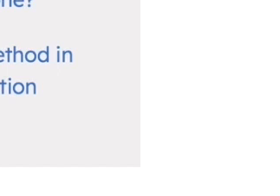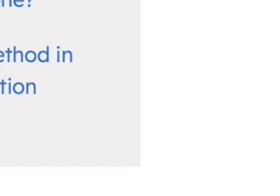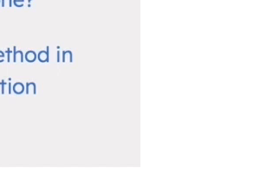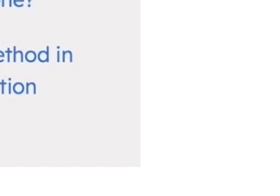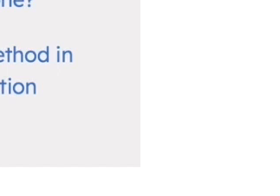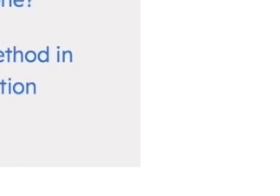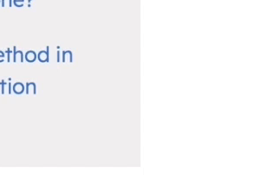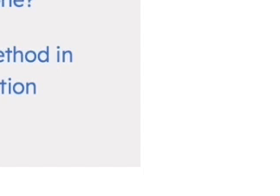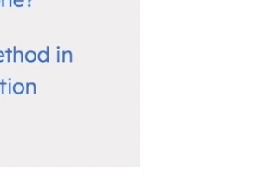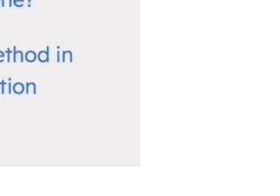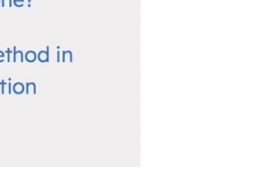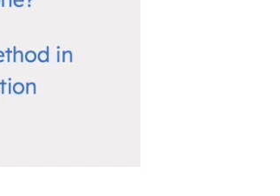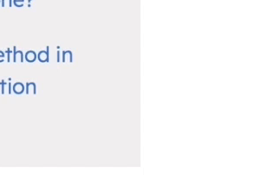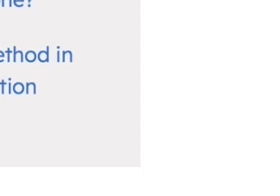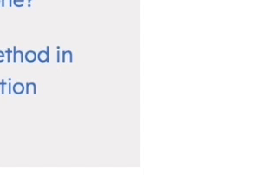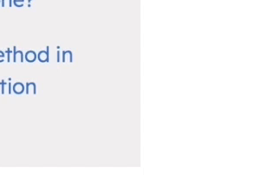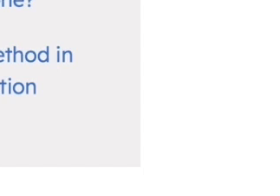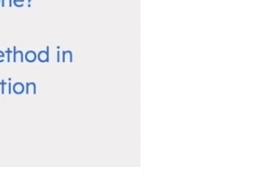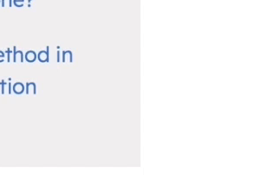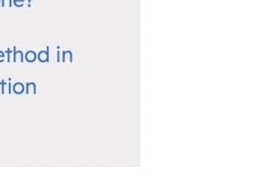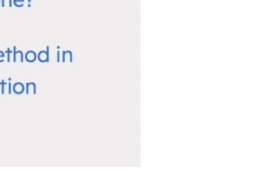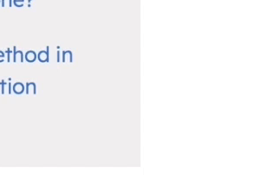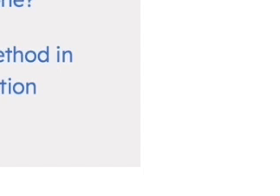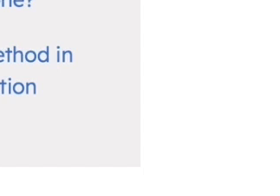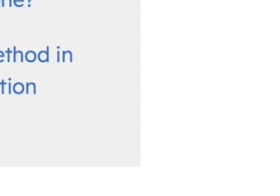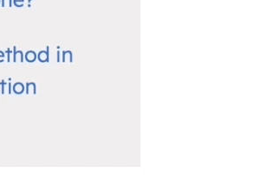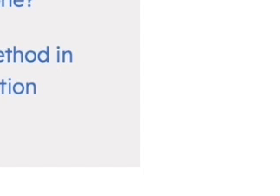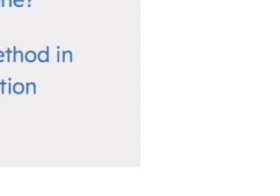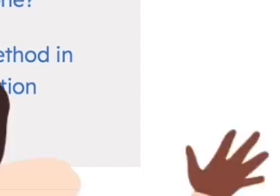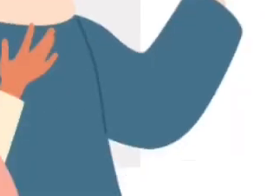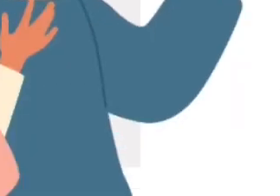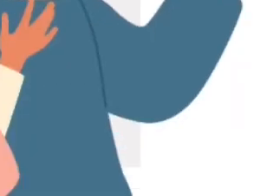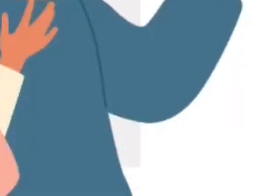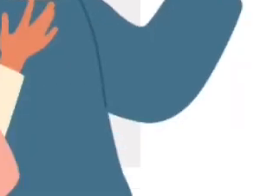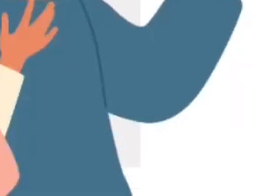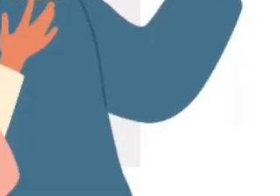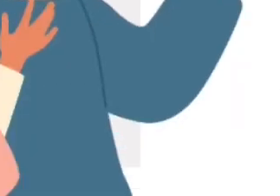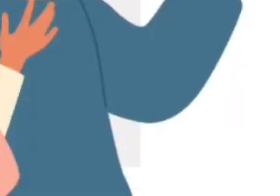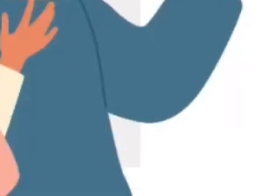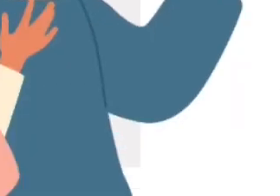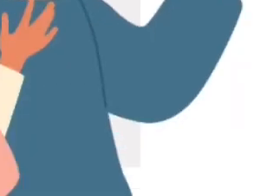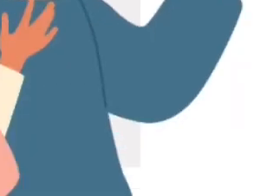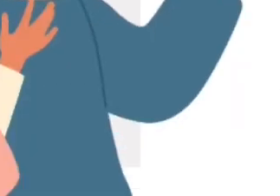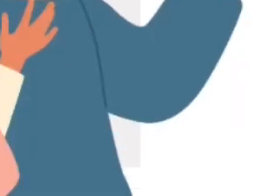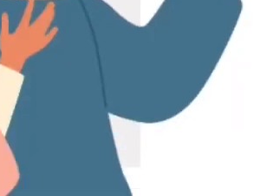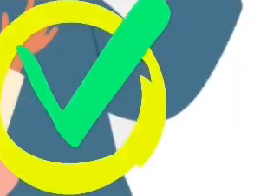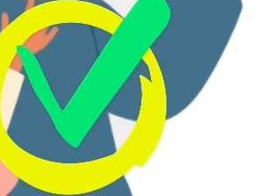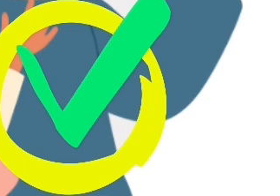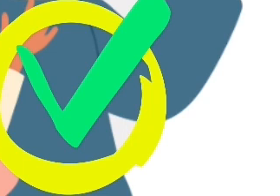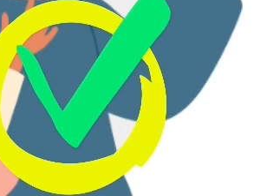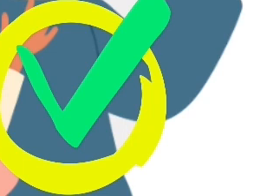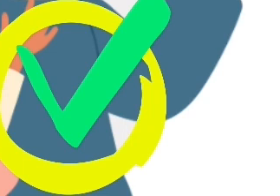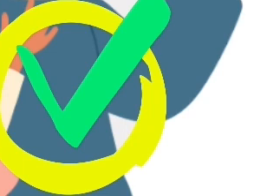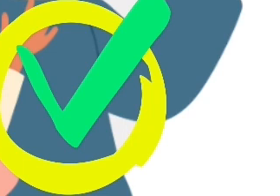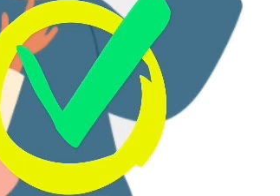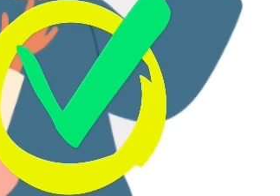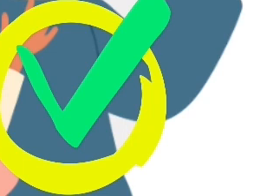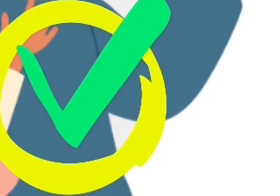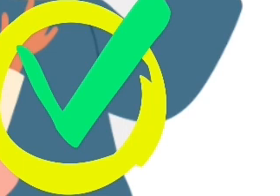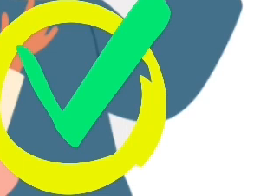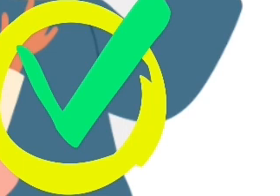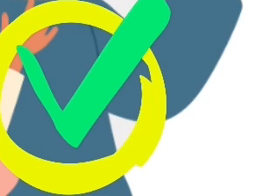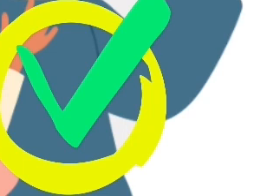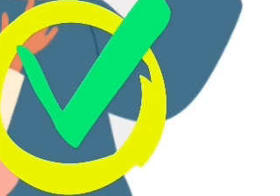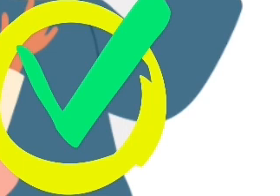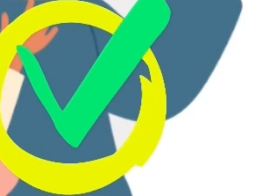diagnosed with any mental health conditions, aged between 13 to 18 years old, lived in